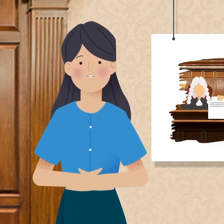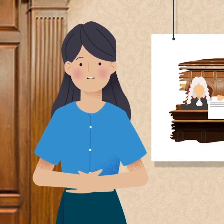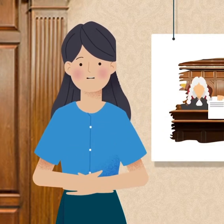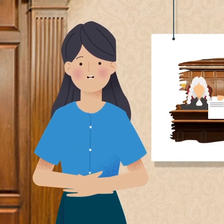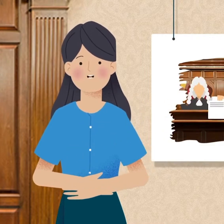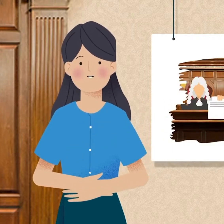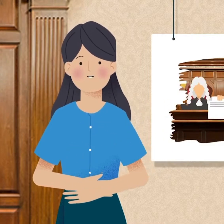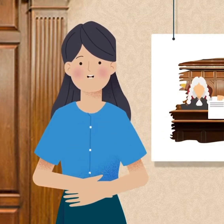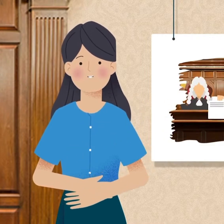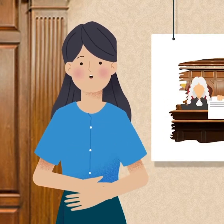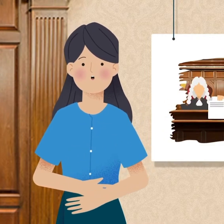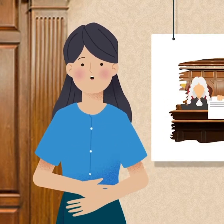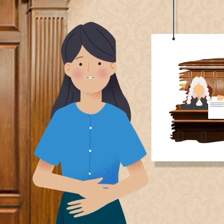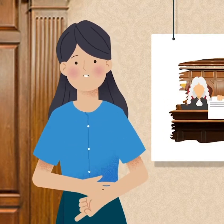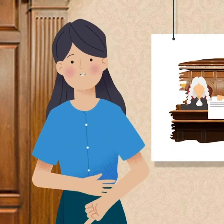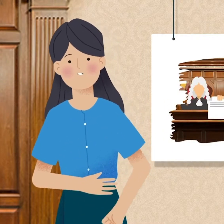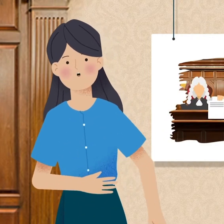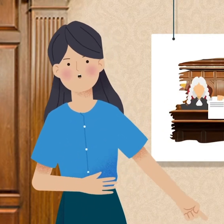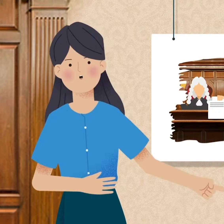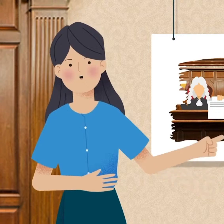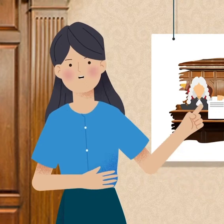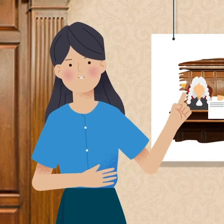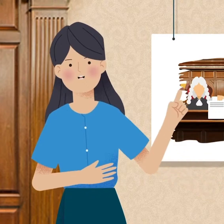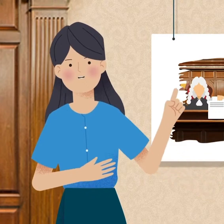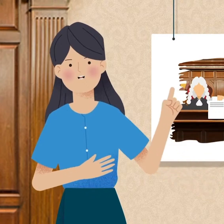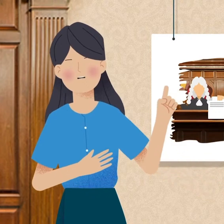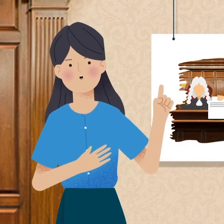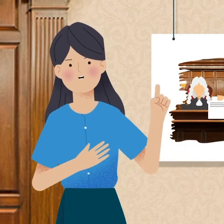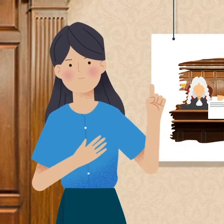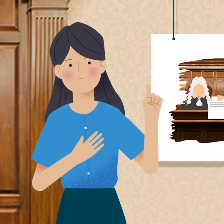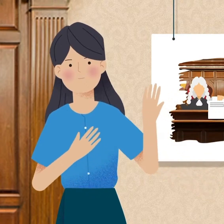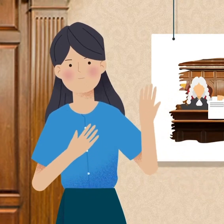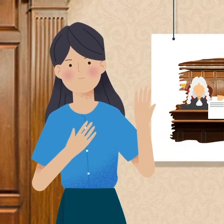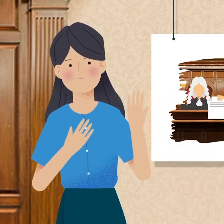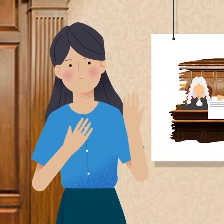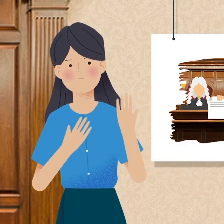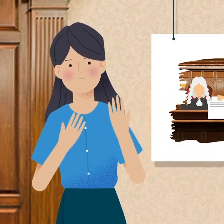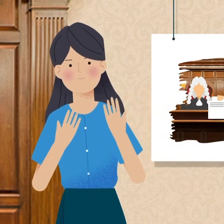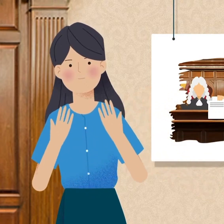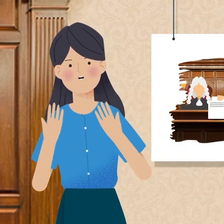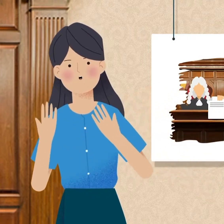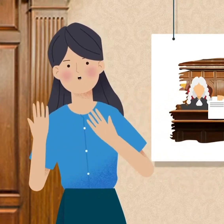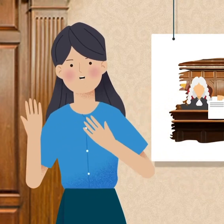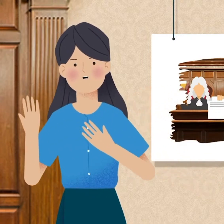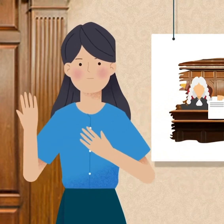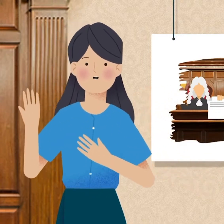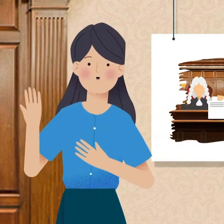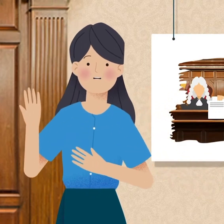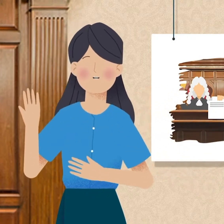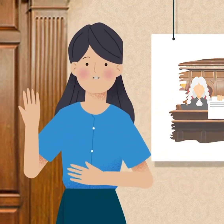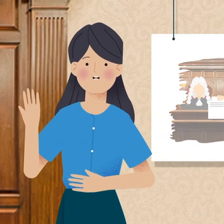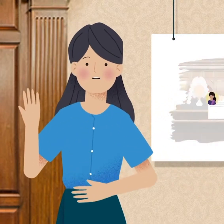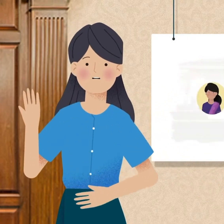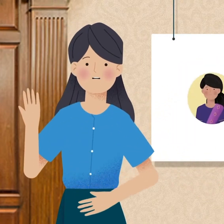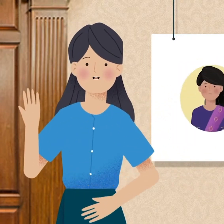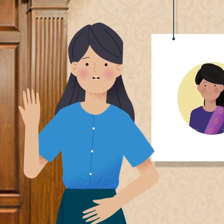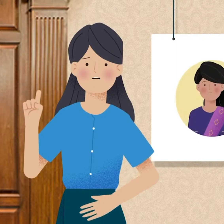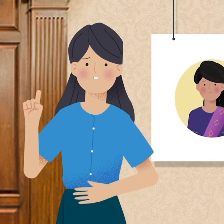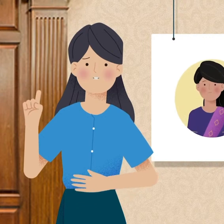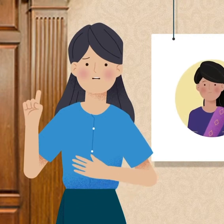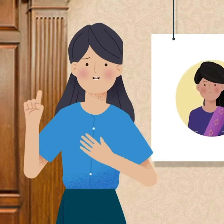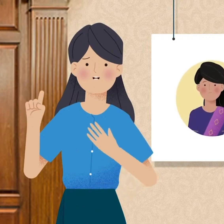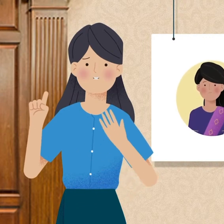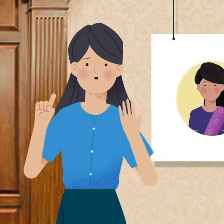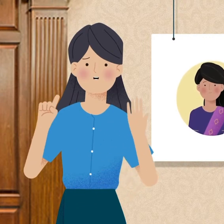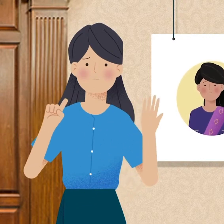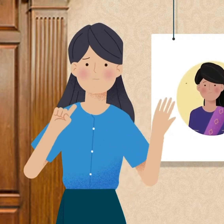including age of consent limitations and parental consent requirements. Sometimes, legislation